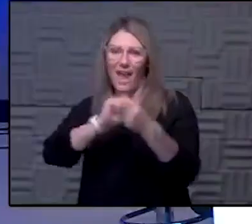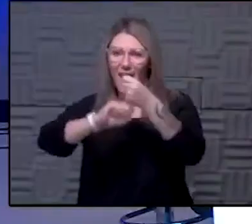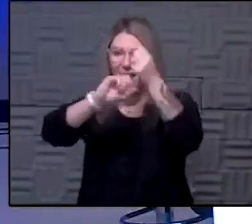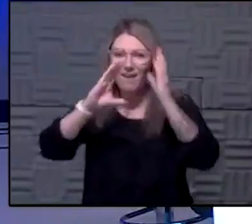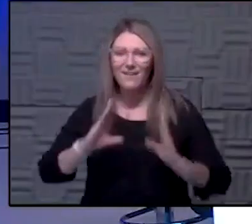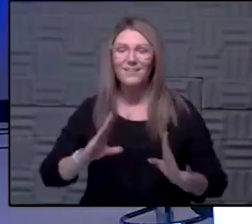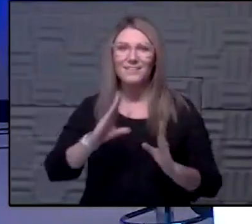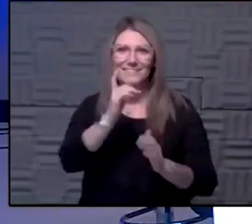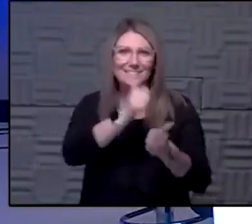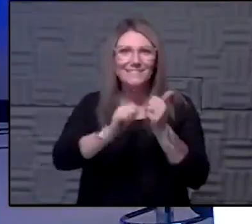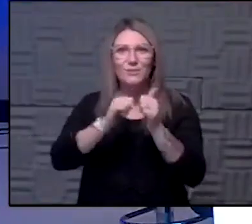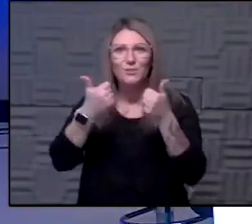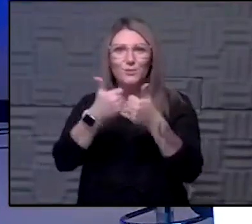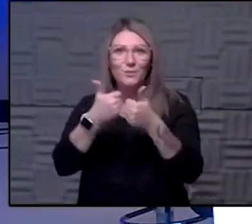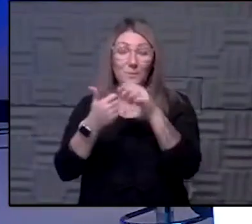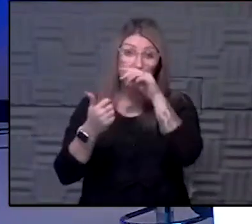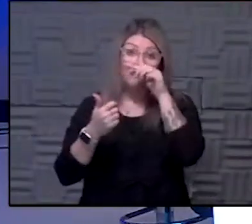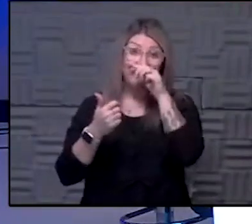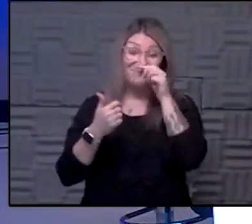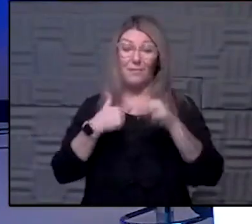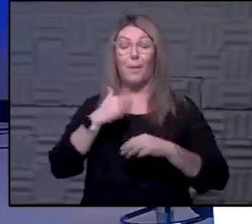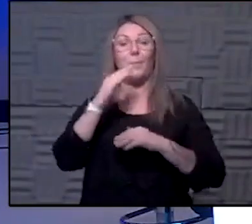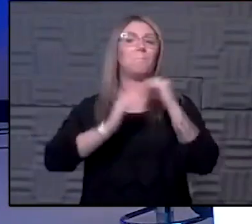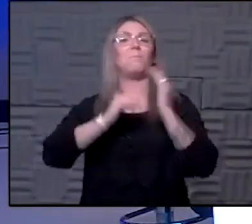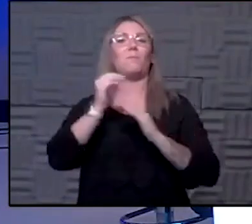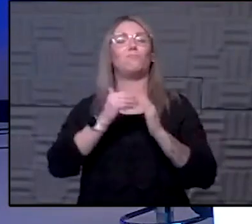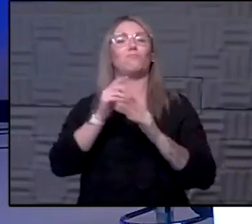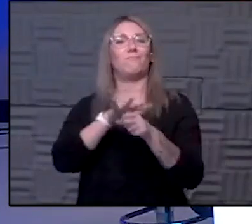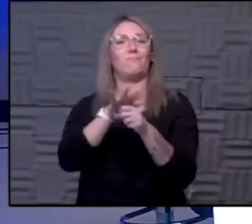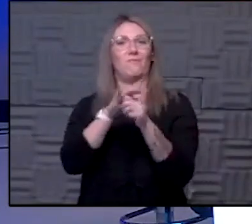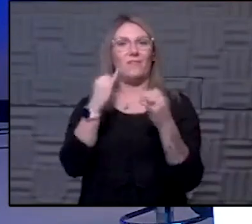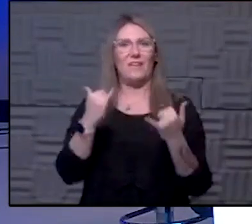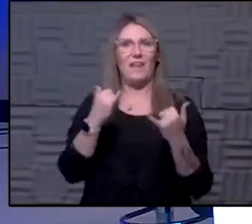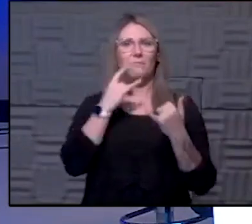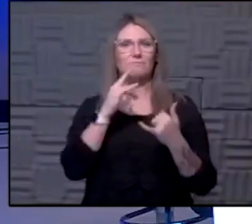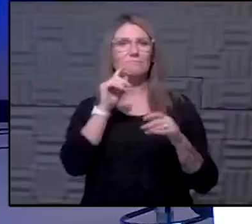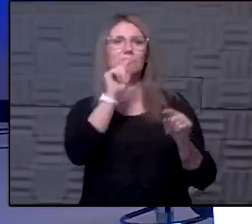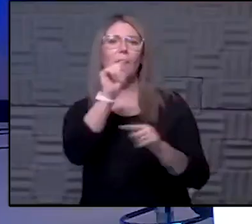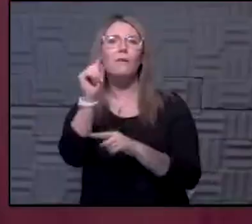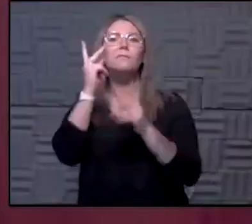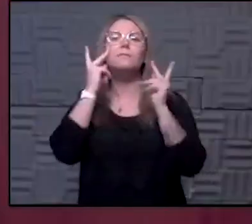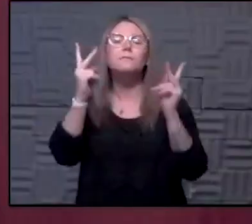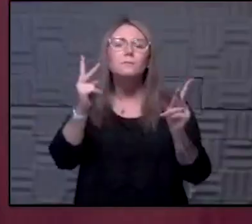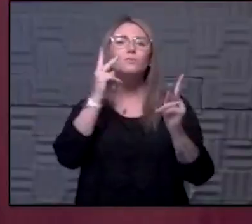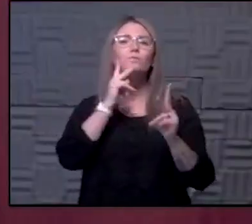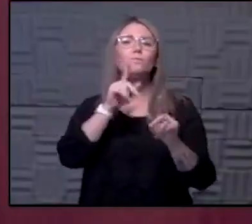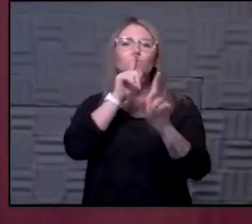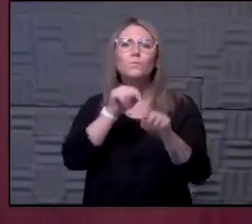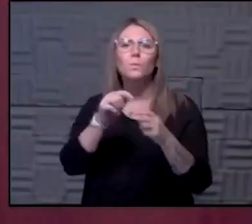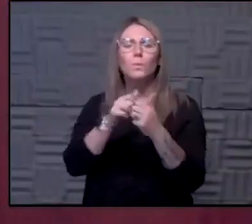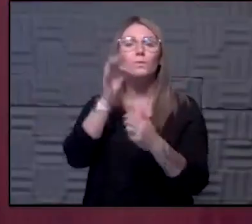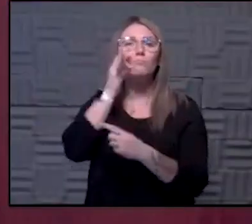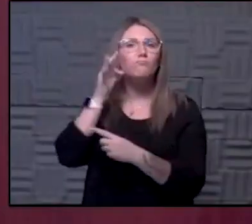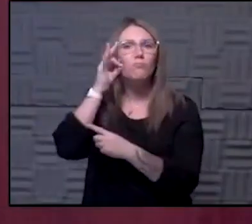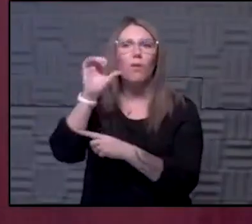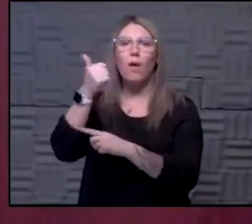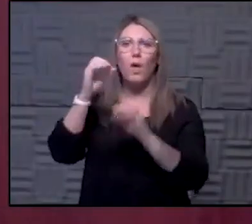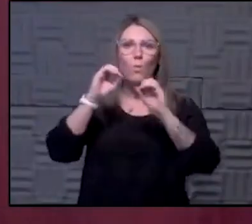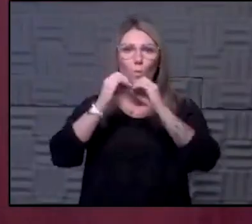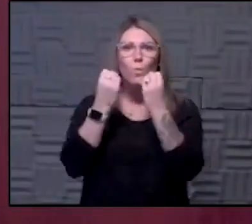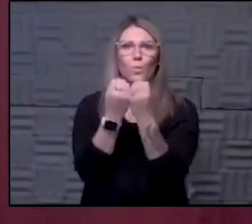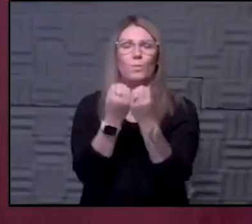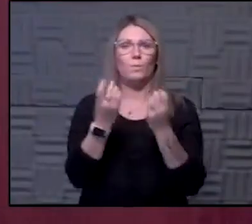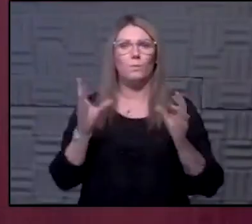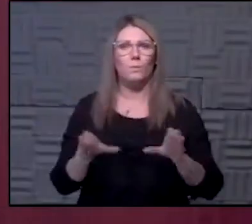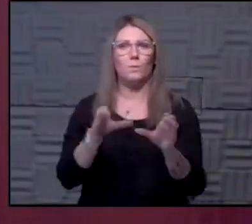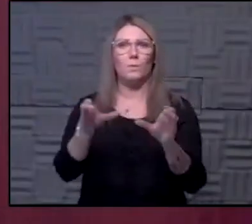I think I feel comfortable enough now, having watched these results of what happened with the Chiefs and other organizations, and what we've been able to do